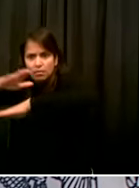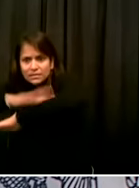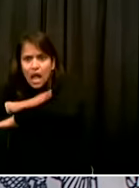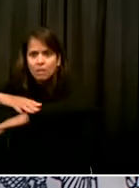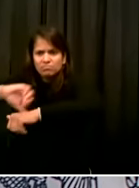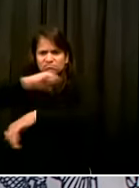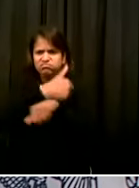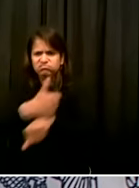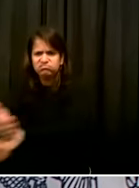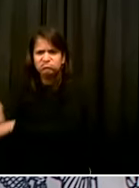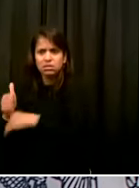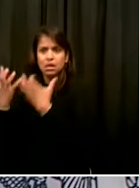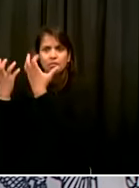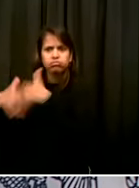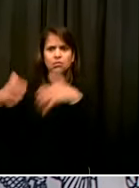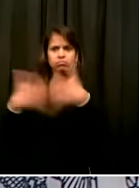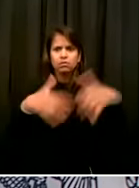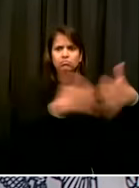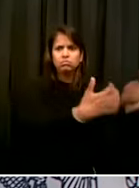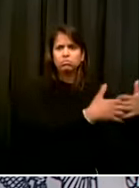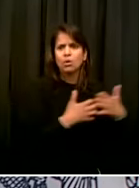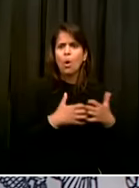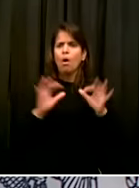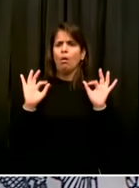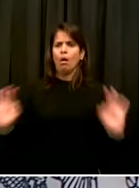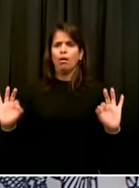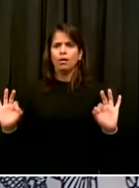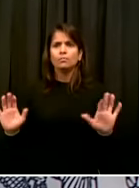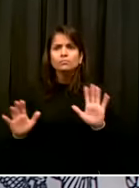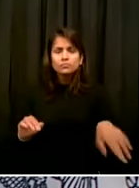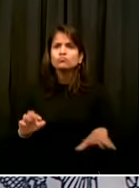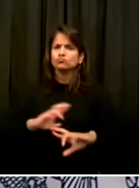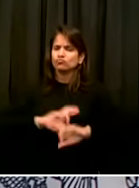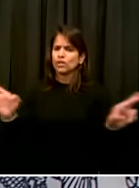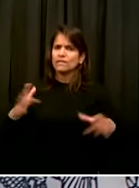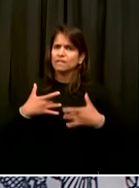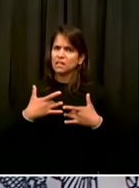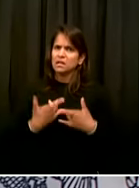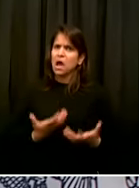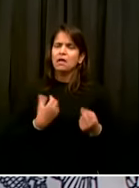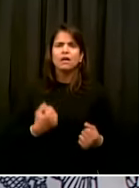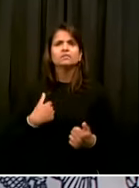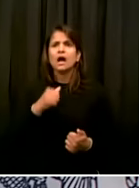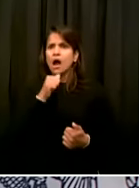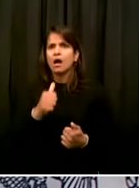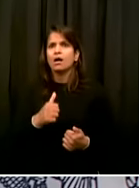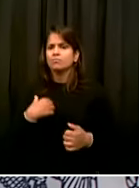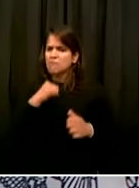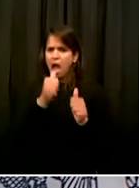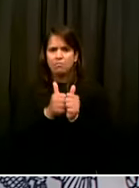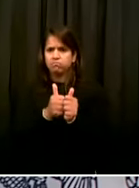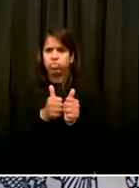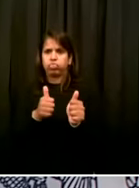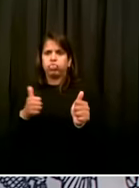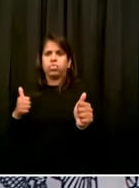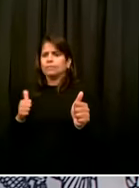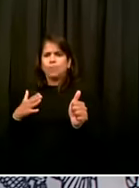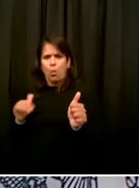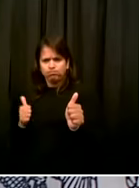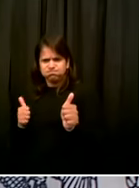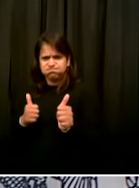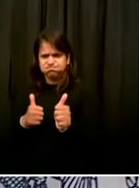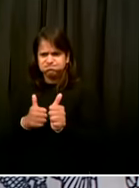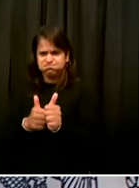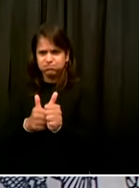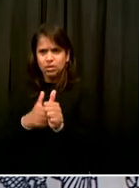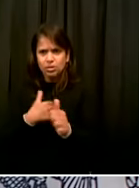I'm very actually impressed by all the work that's been done by our educators, by the folks at the Department of Education, working